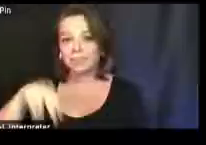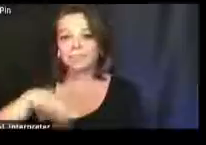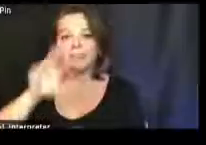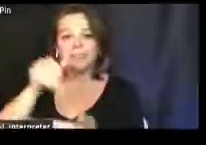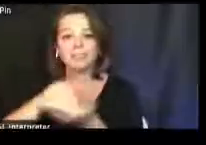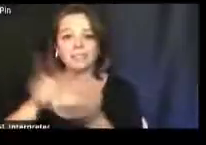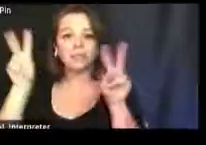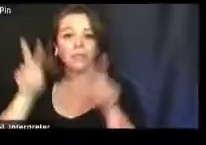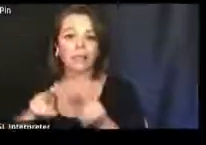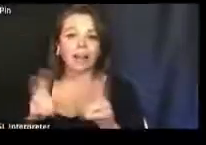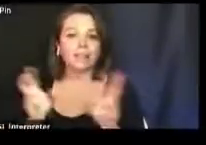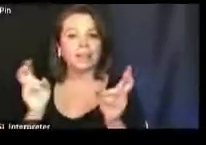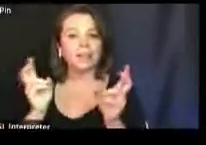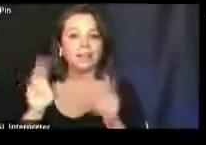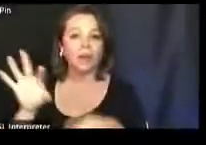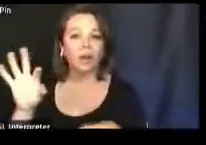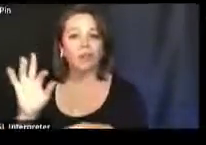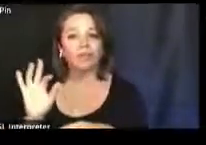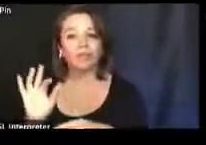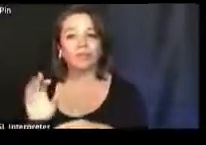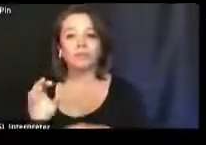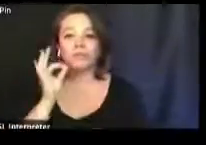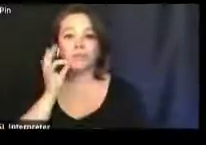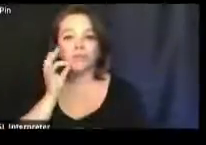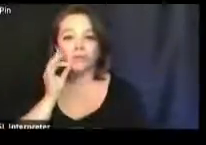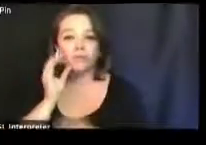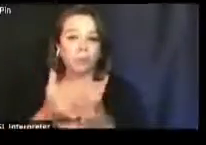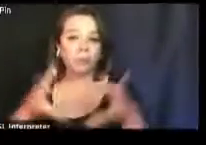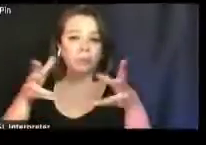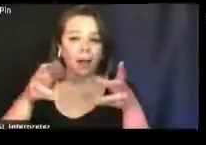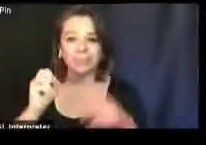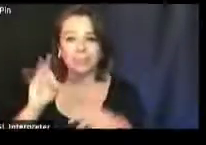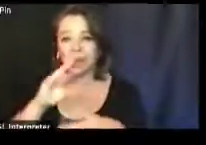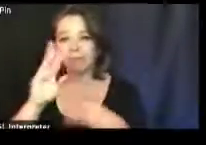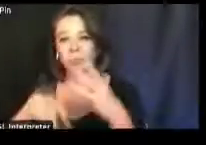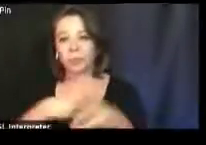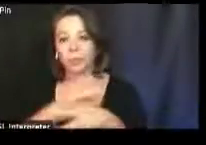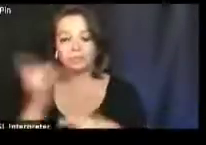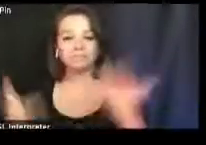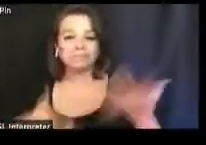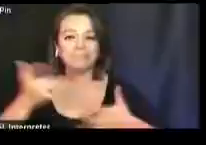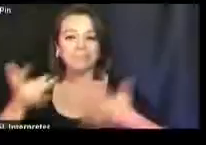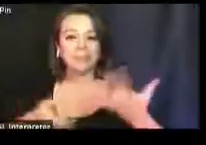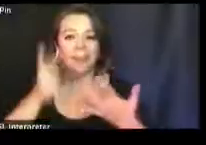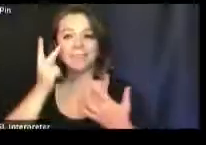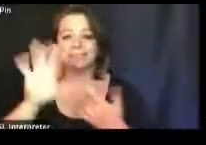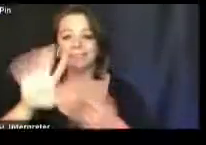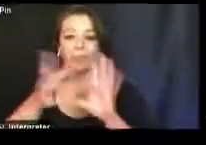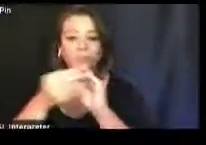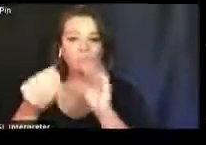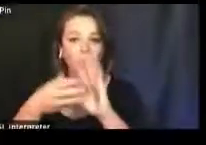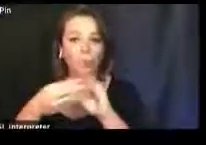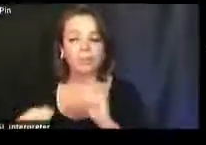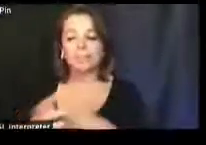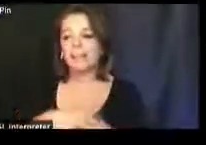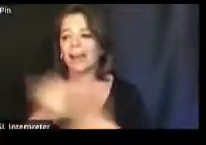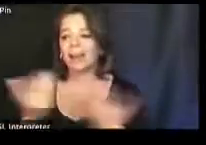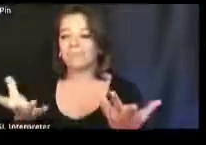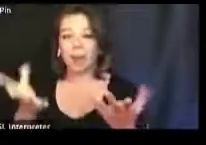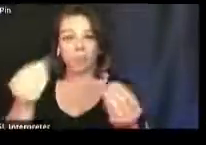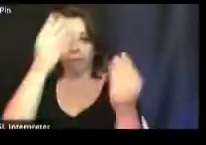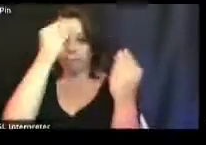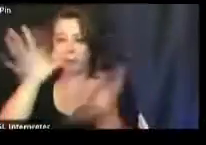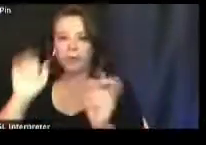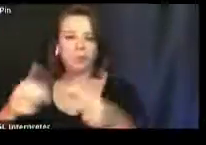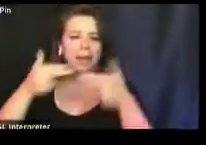world. And I'd just like to say I'm excited to hear every one of your stories and wanting you to know that you can sing it, you can dramatize it, or you can